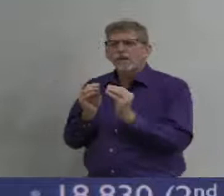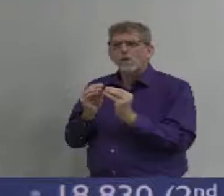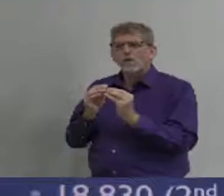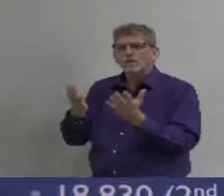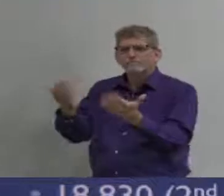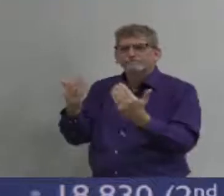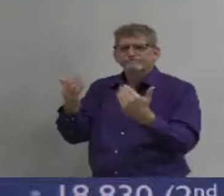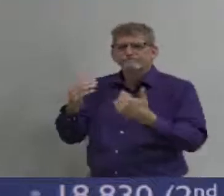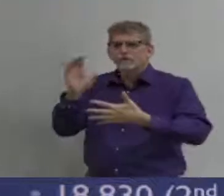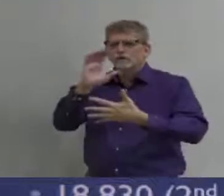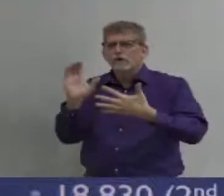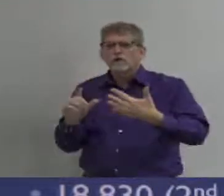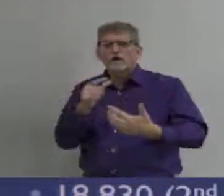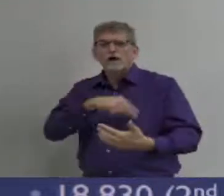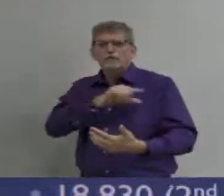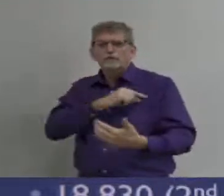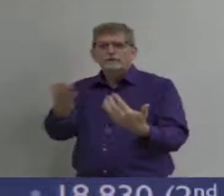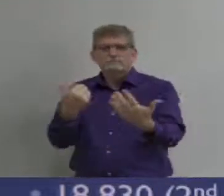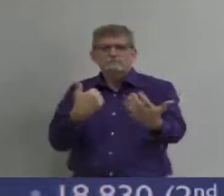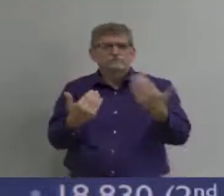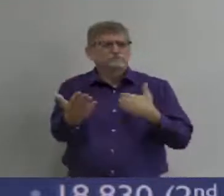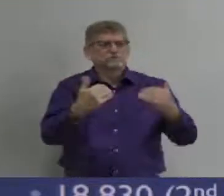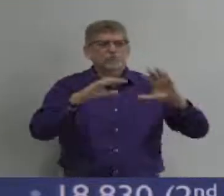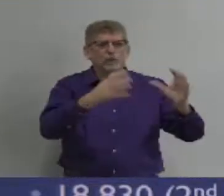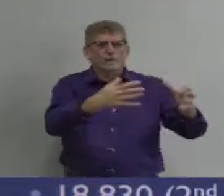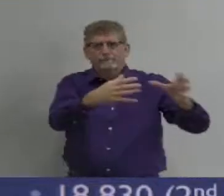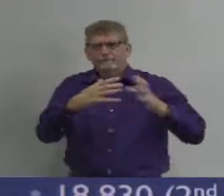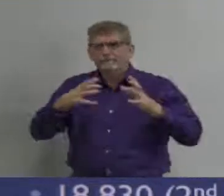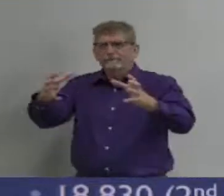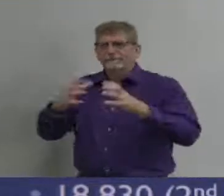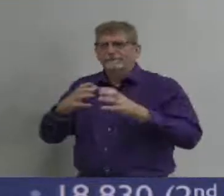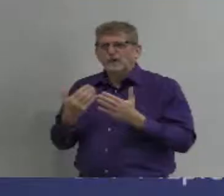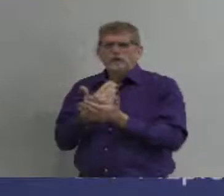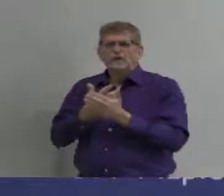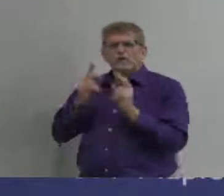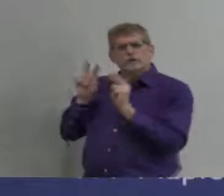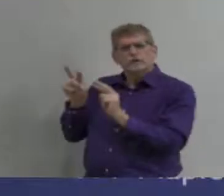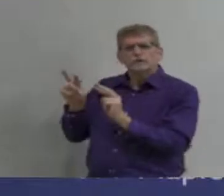so we'll be watching for those new criteria.